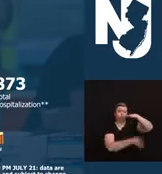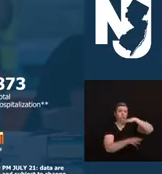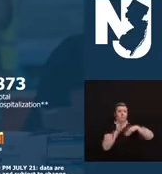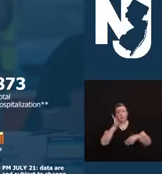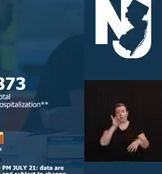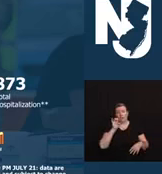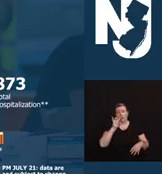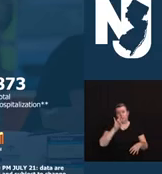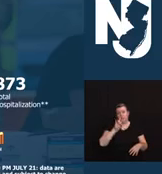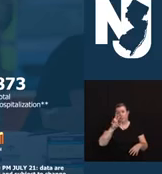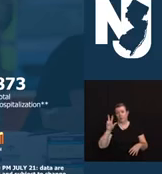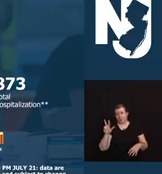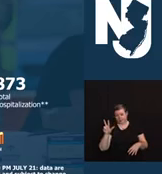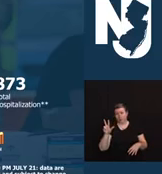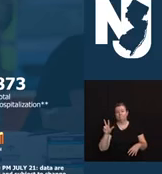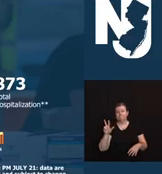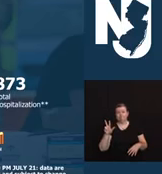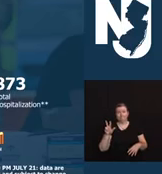873 patients statewide,